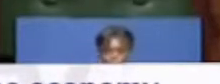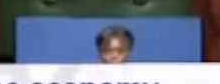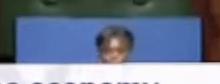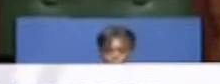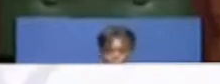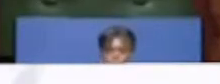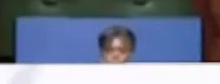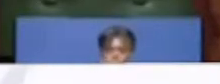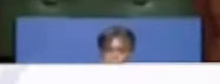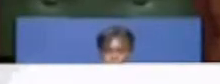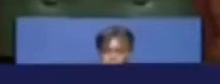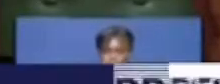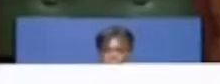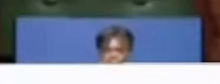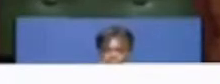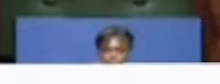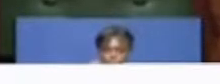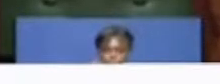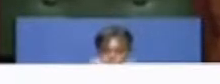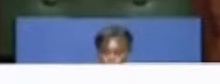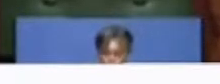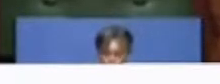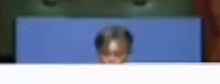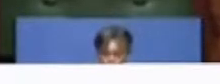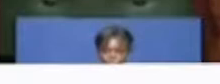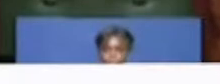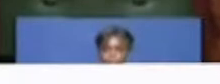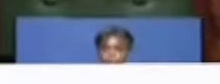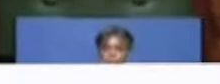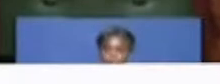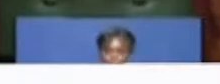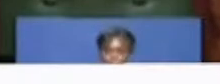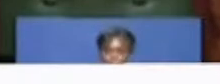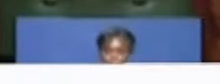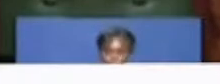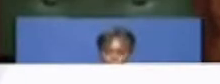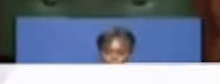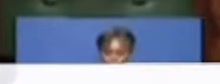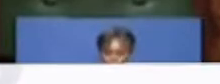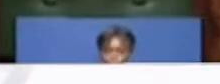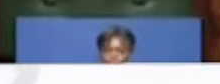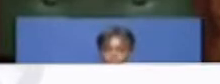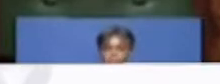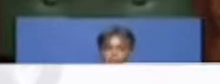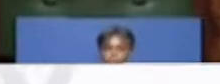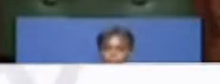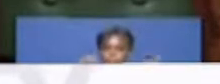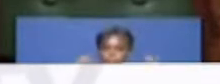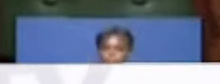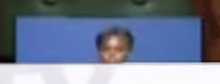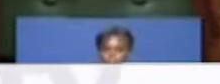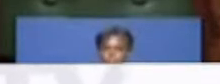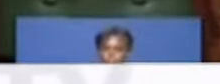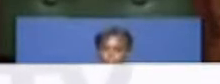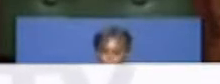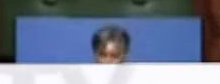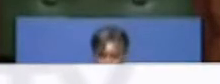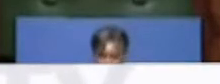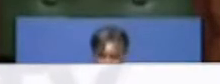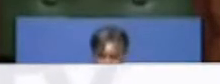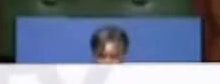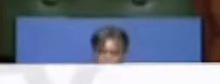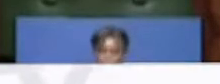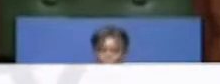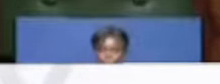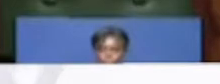national identity ecosystem through the establishment of the National Integrated Identity Management System. The other